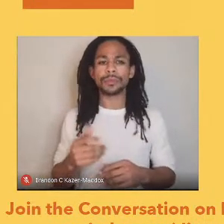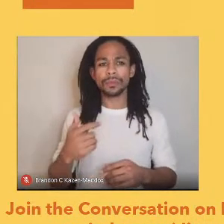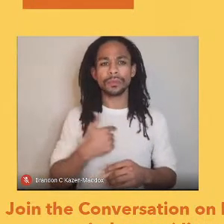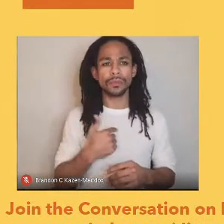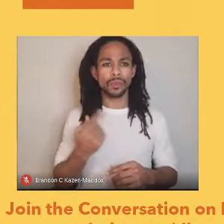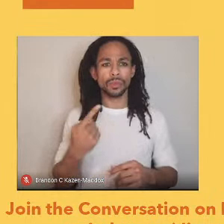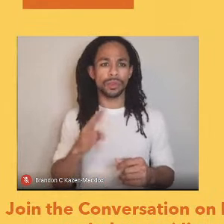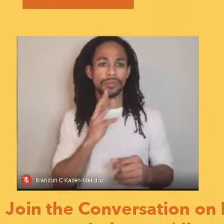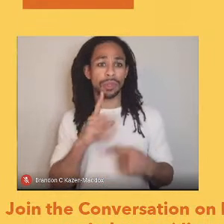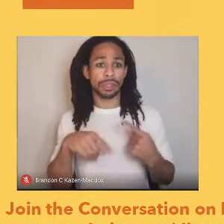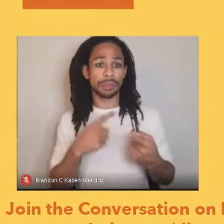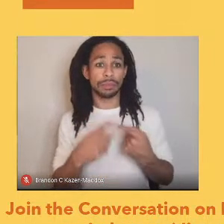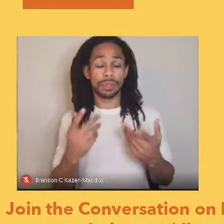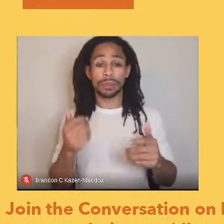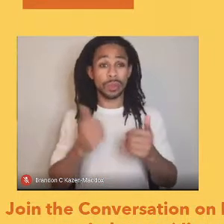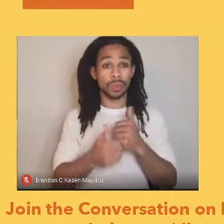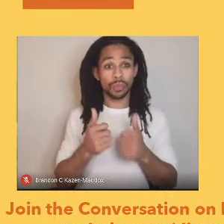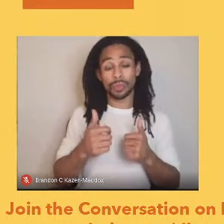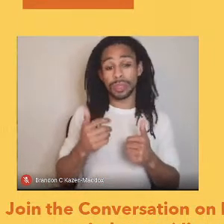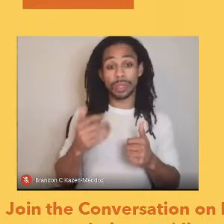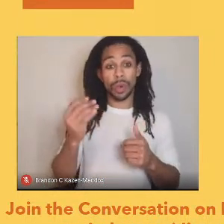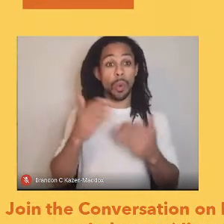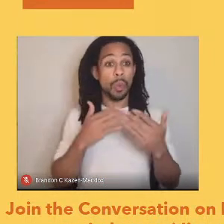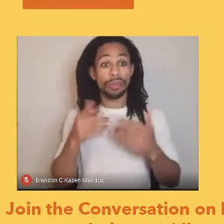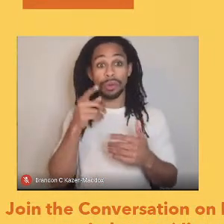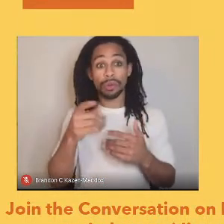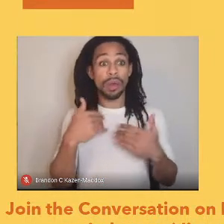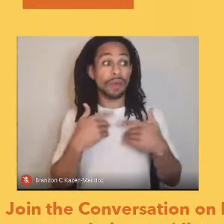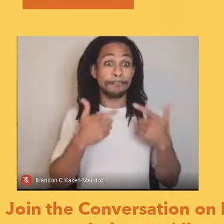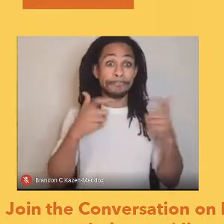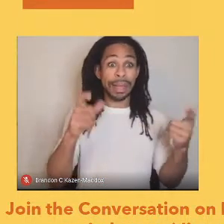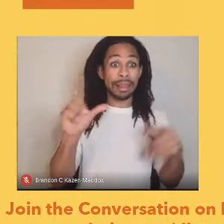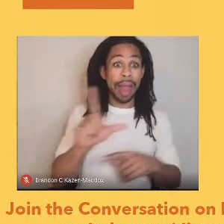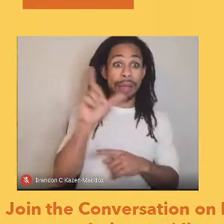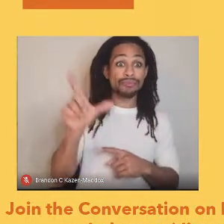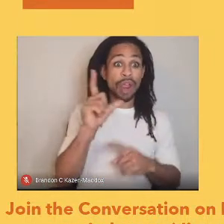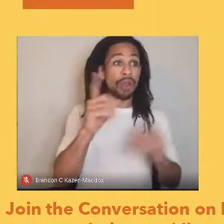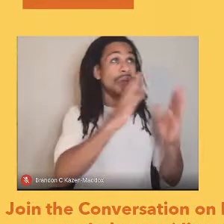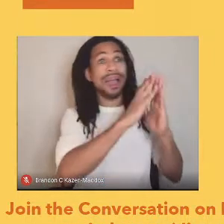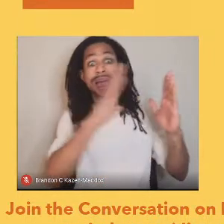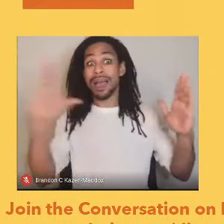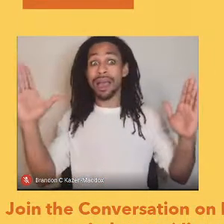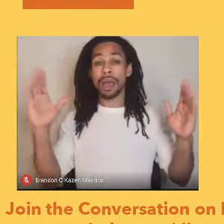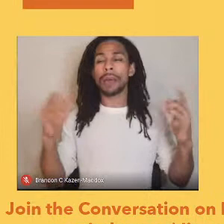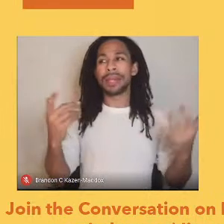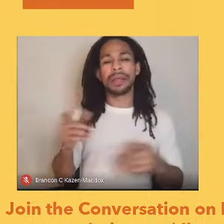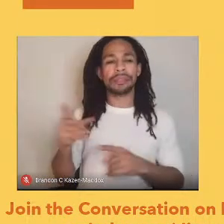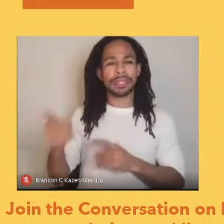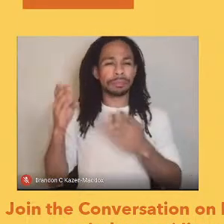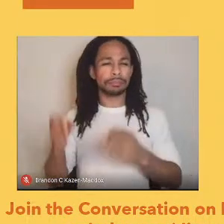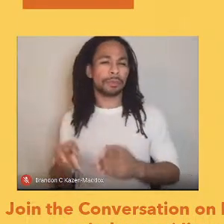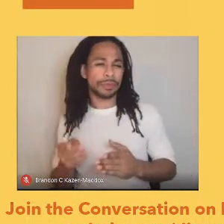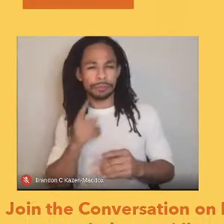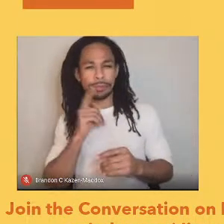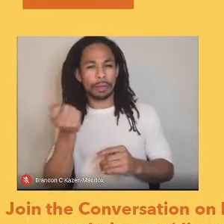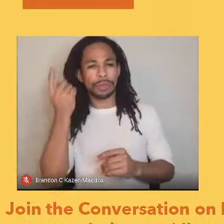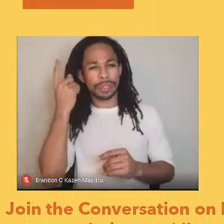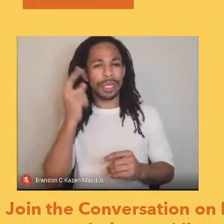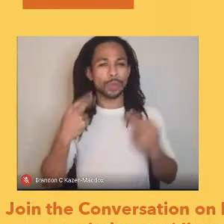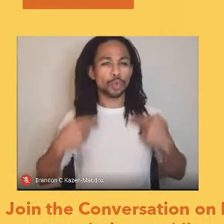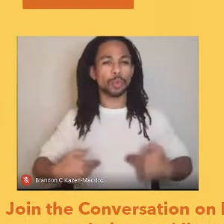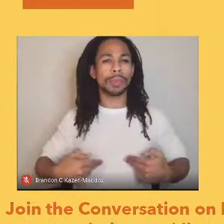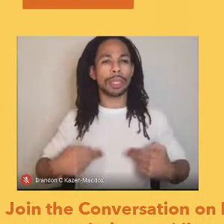what capacity you're building on, whether you have a giant library or small, and she understands human emotions so well, and she's always able to convey